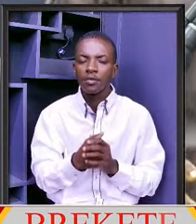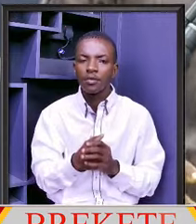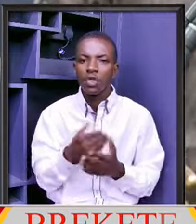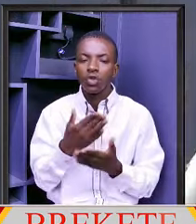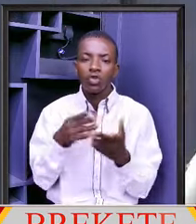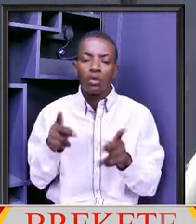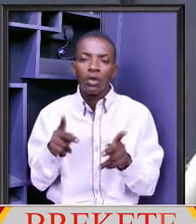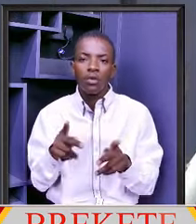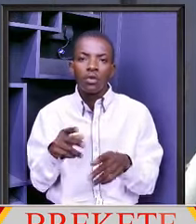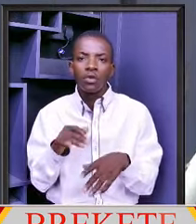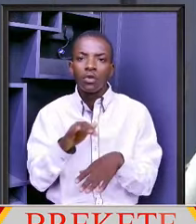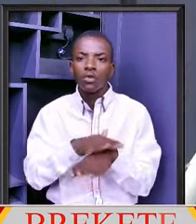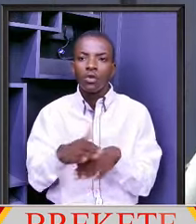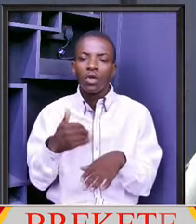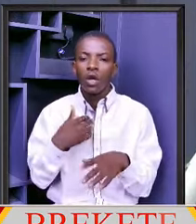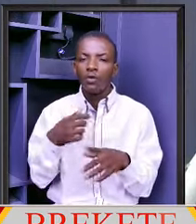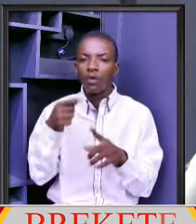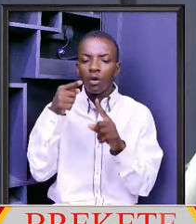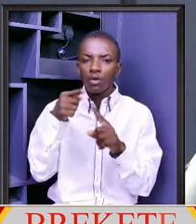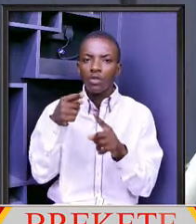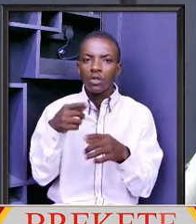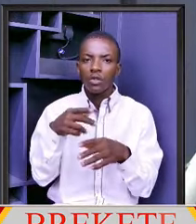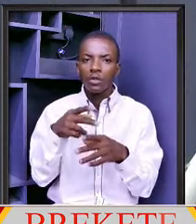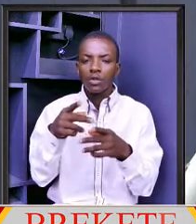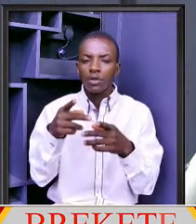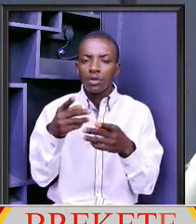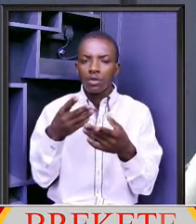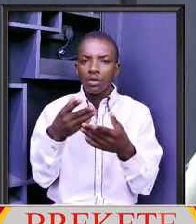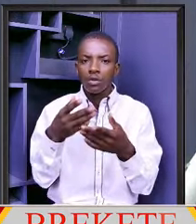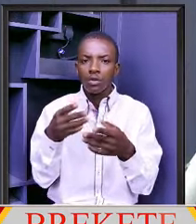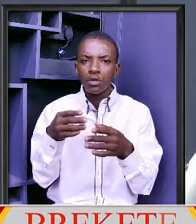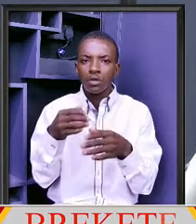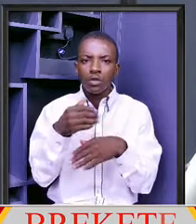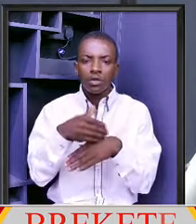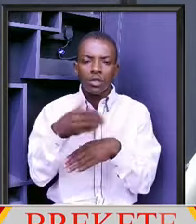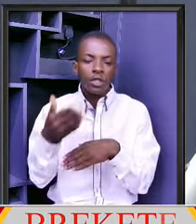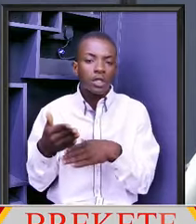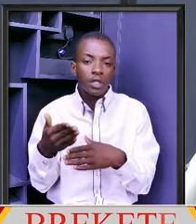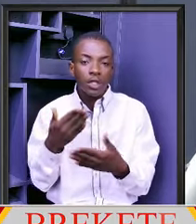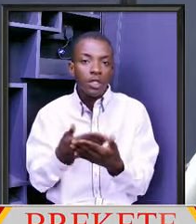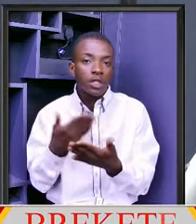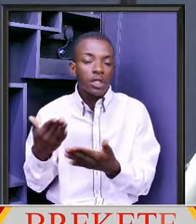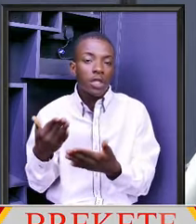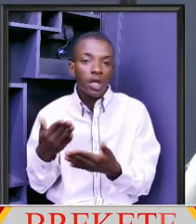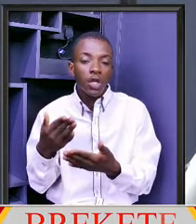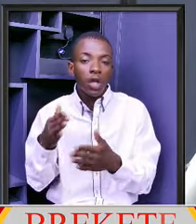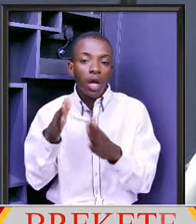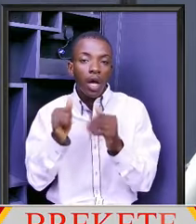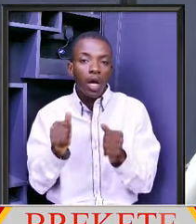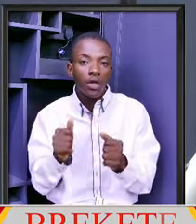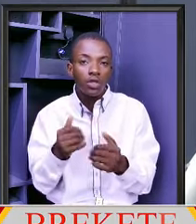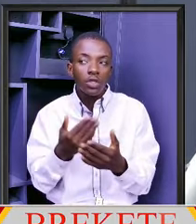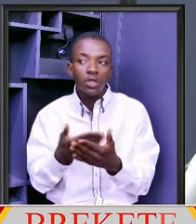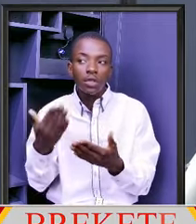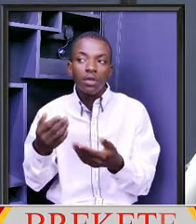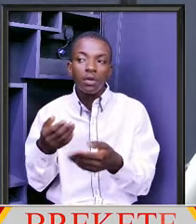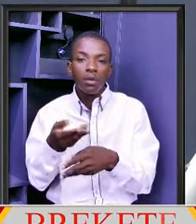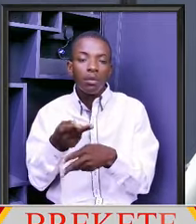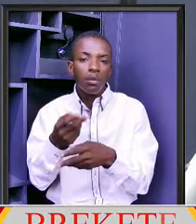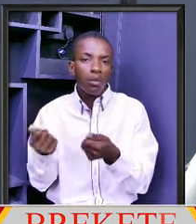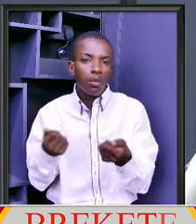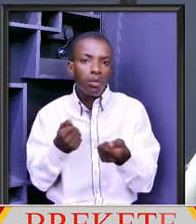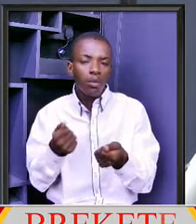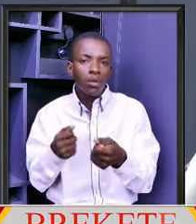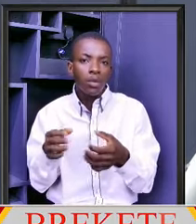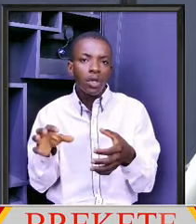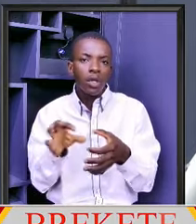Then some people say, we no get option. This person go selling house where they manage here. He go selling car. He go borrow money. He